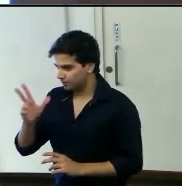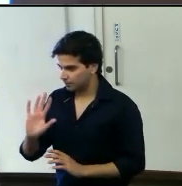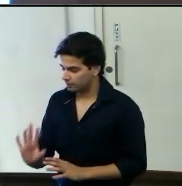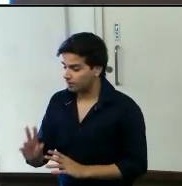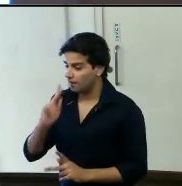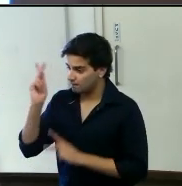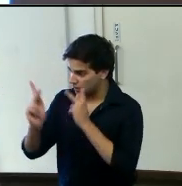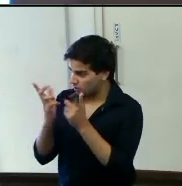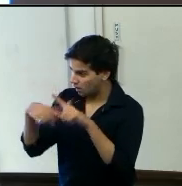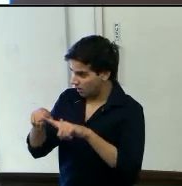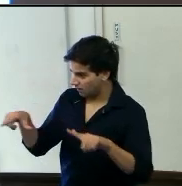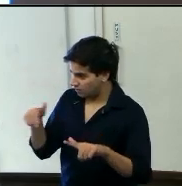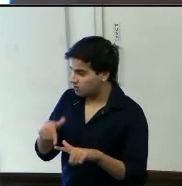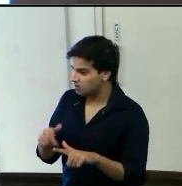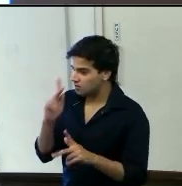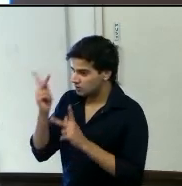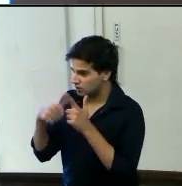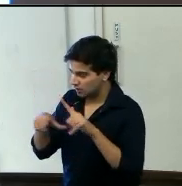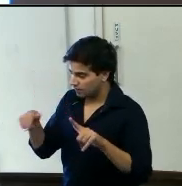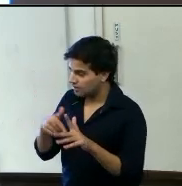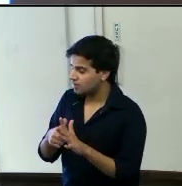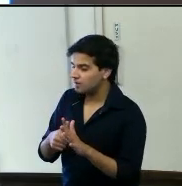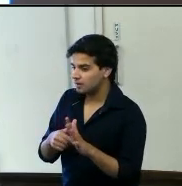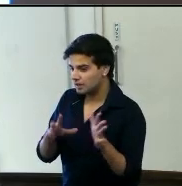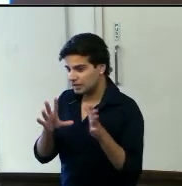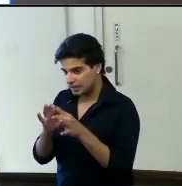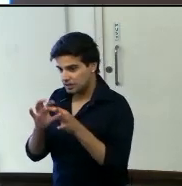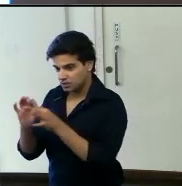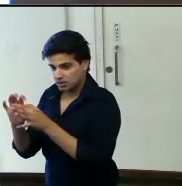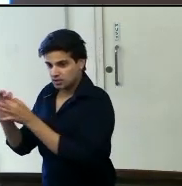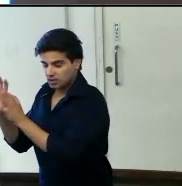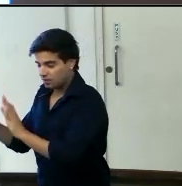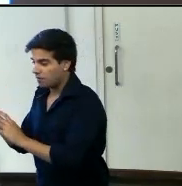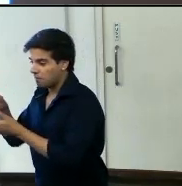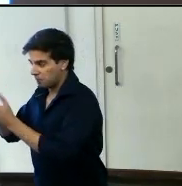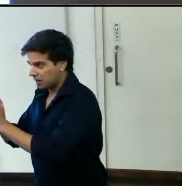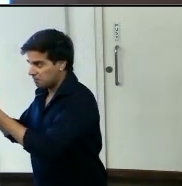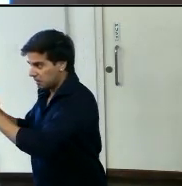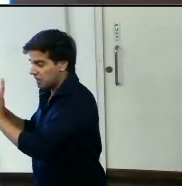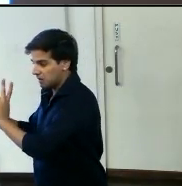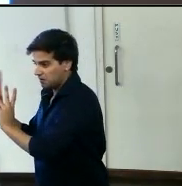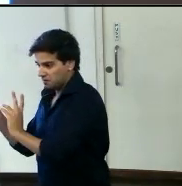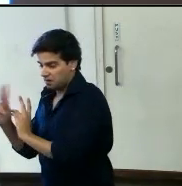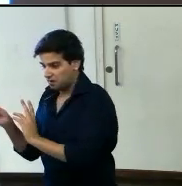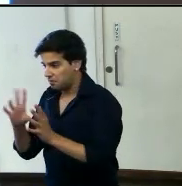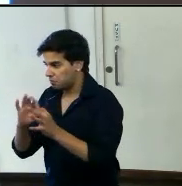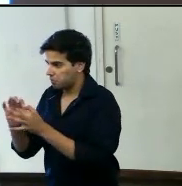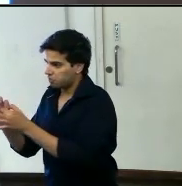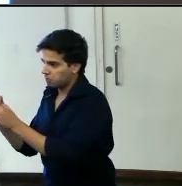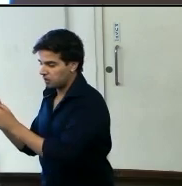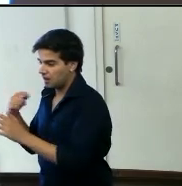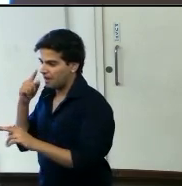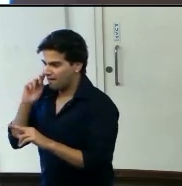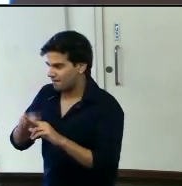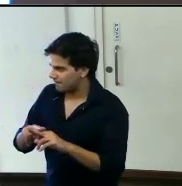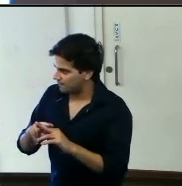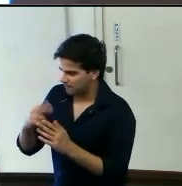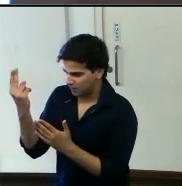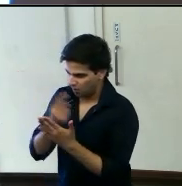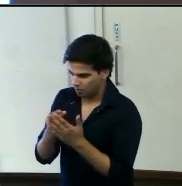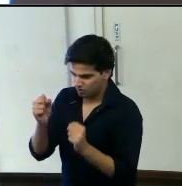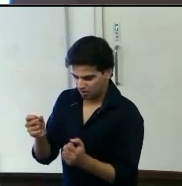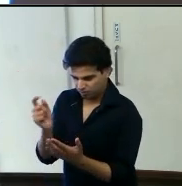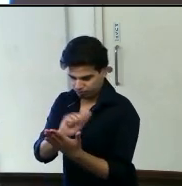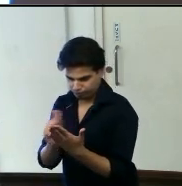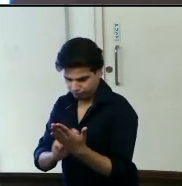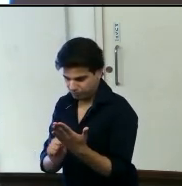Visual language alli the connection between image and the meaning can be very direct. Like if I want to draw a chair, I can draw a chair. But